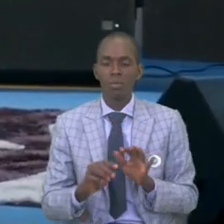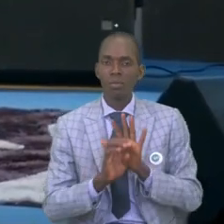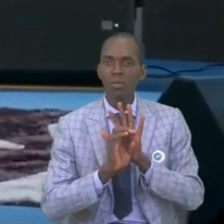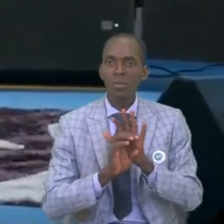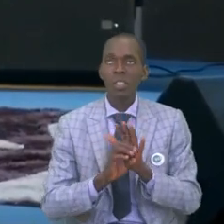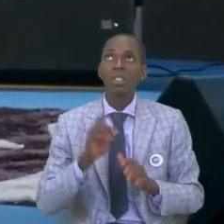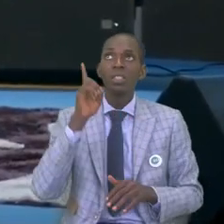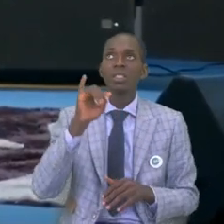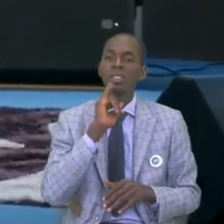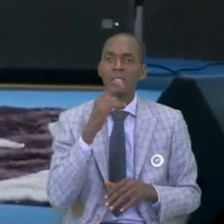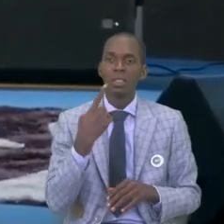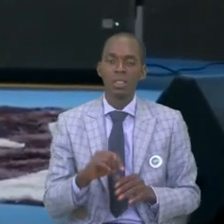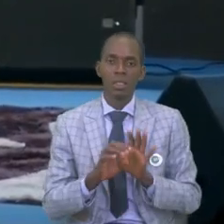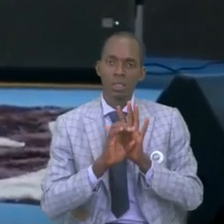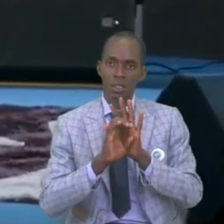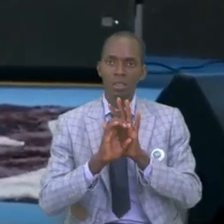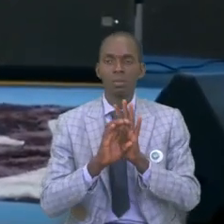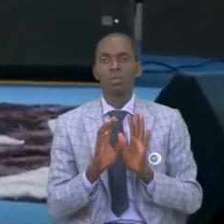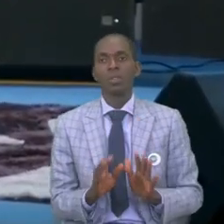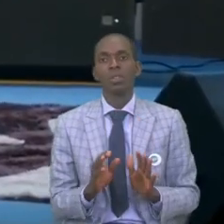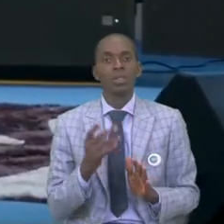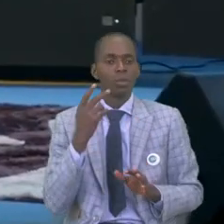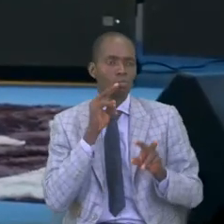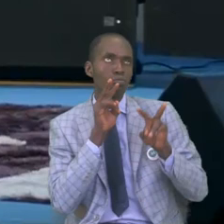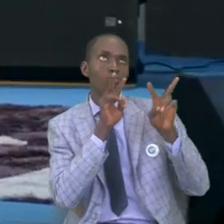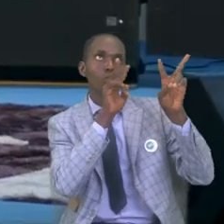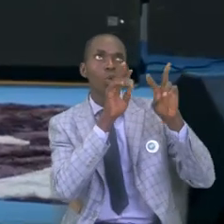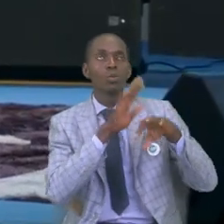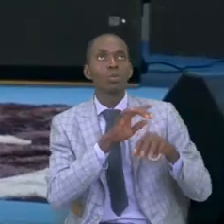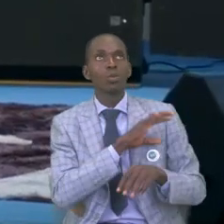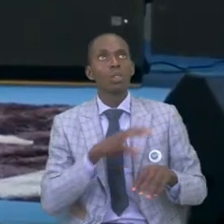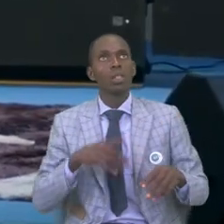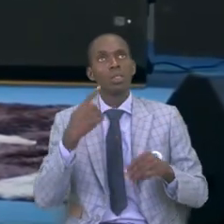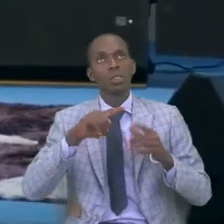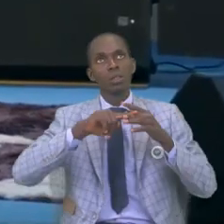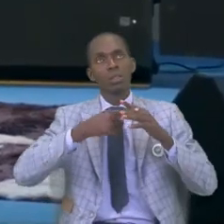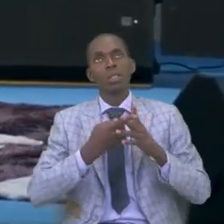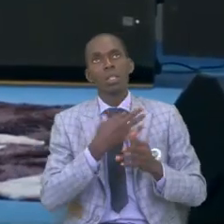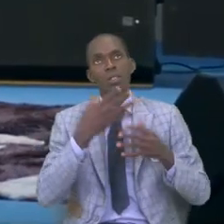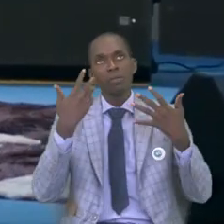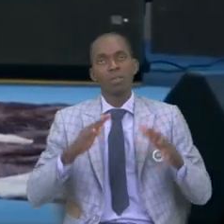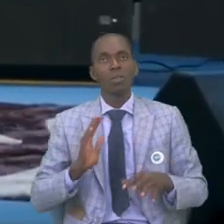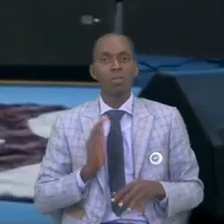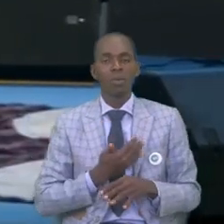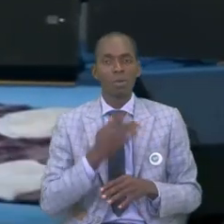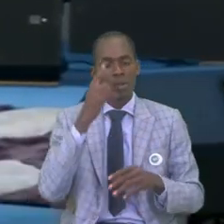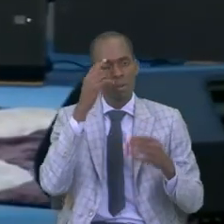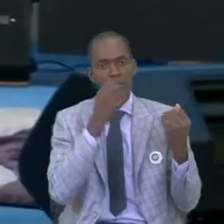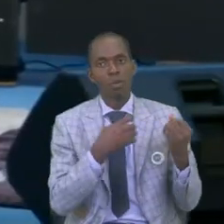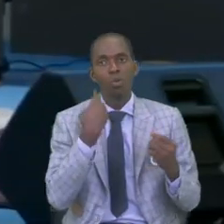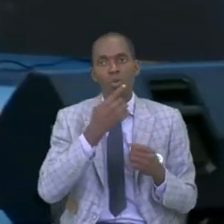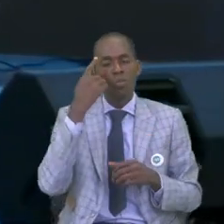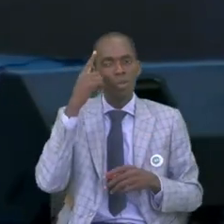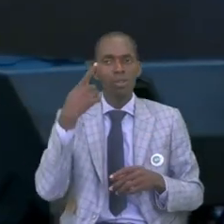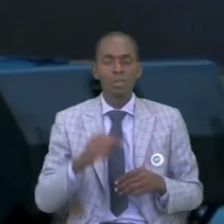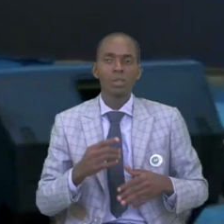is the exemplar. We're looking at Christ, looking unto Christ, the author and the finisher of your faith, who for the joy